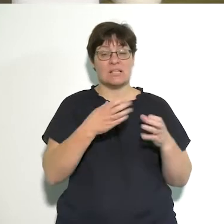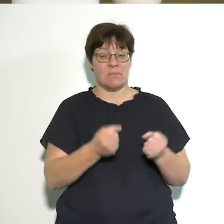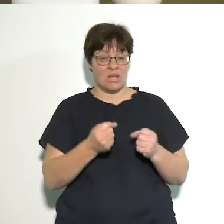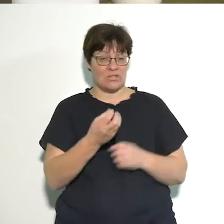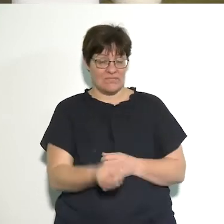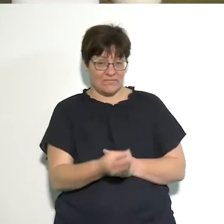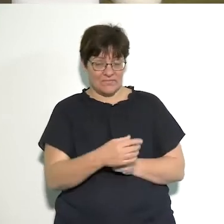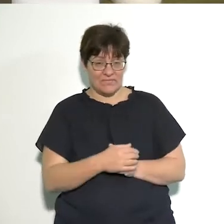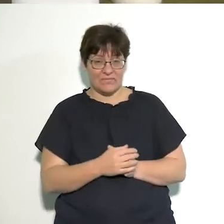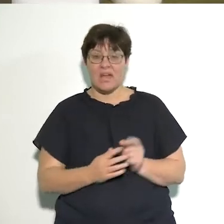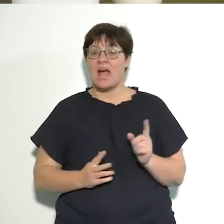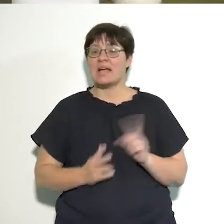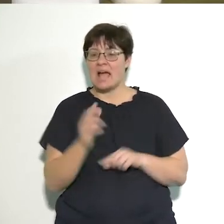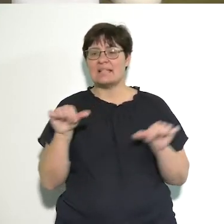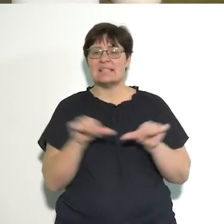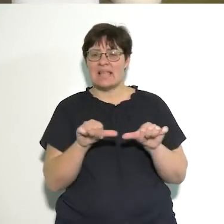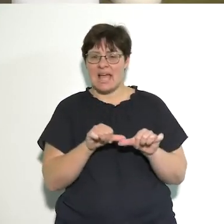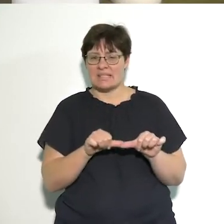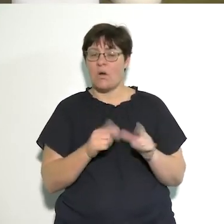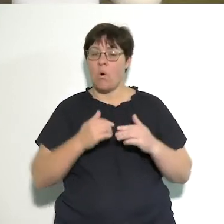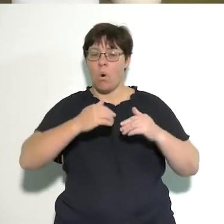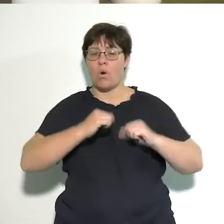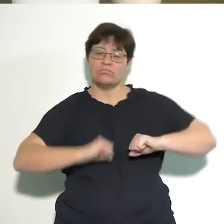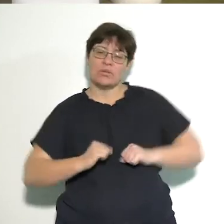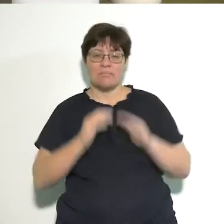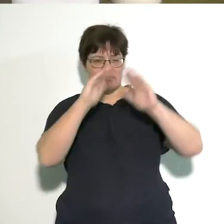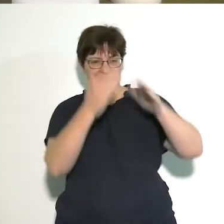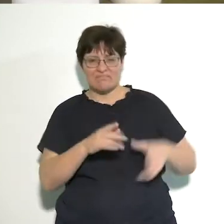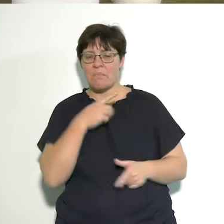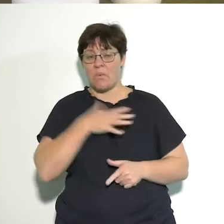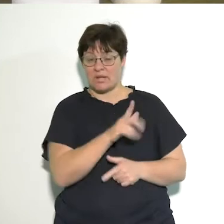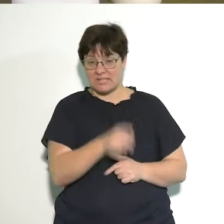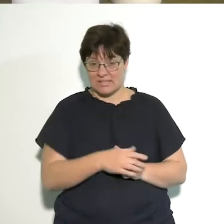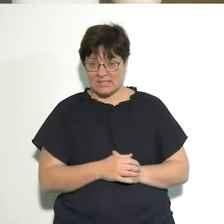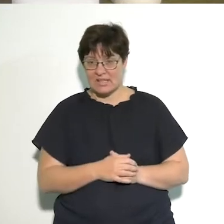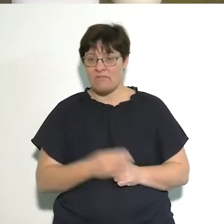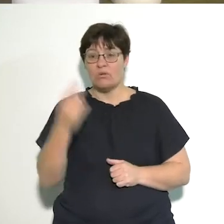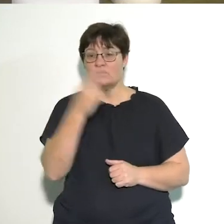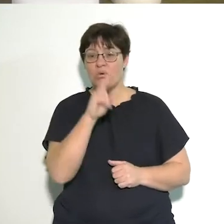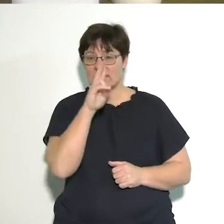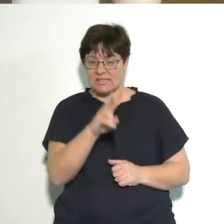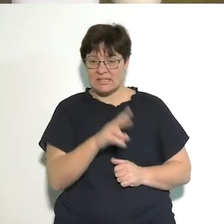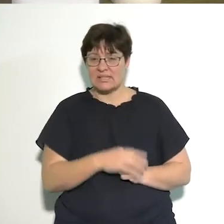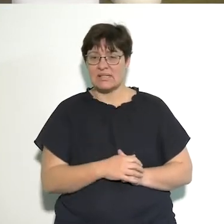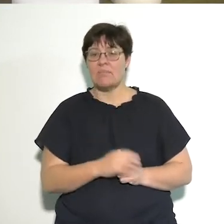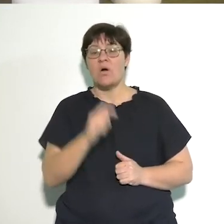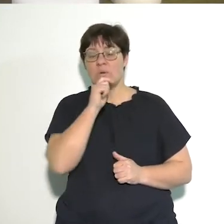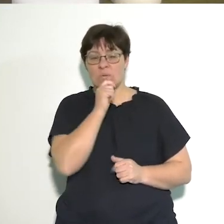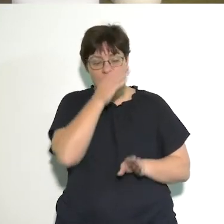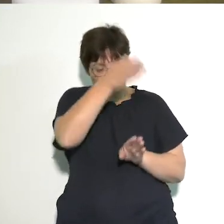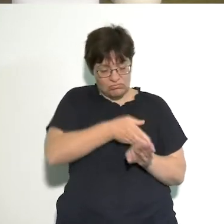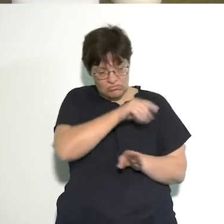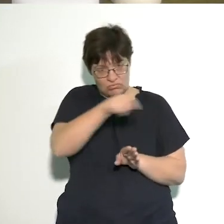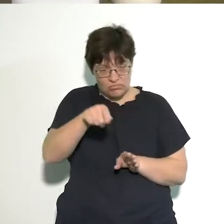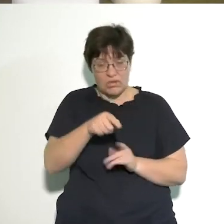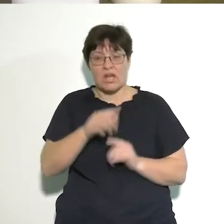your sponges, cut them to the sizes and to the shapes that you want. If it's easier for you to draw, and you can see on this one, I use my